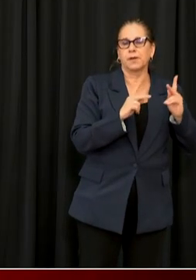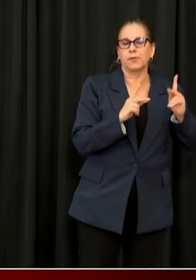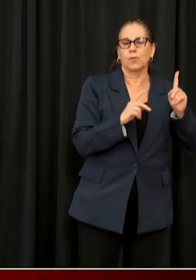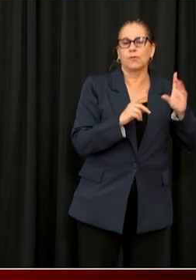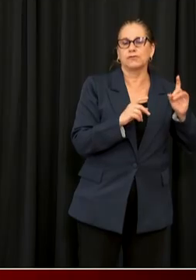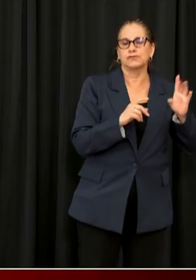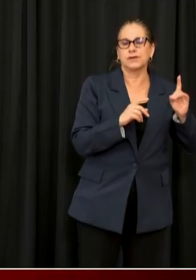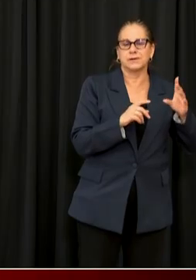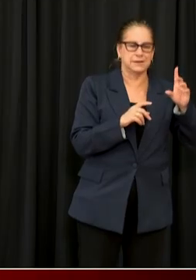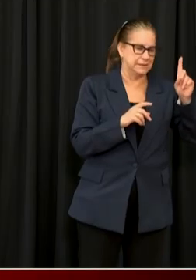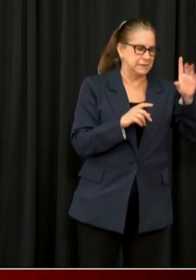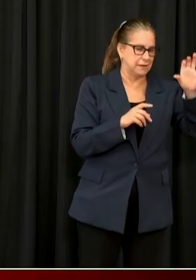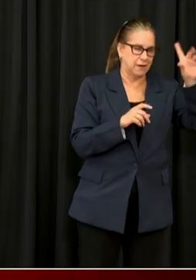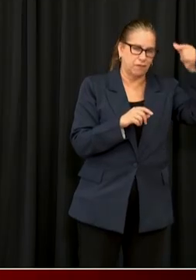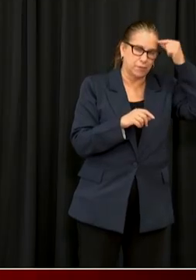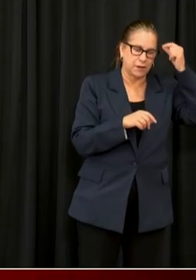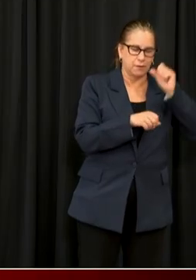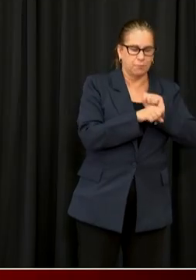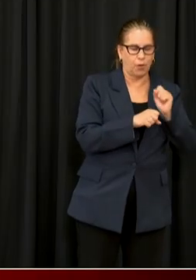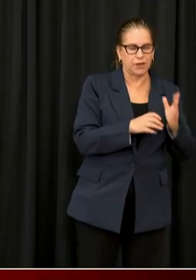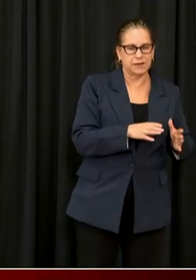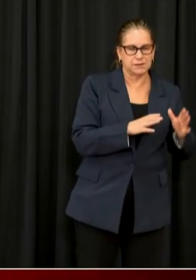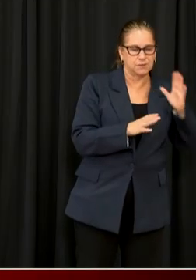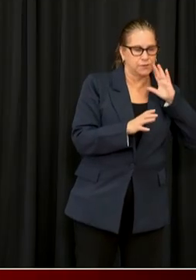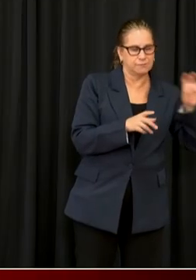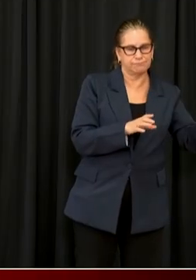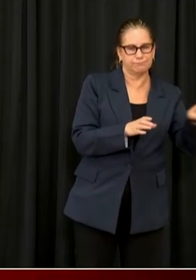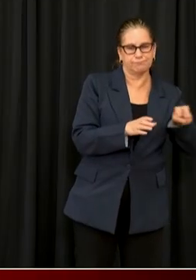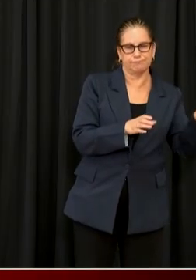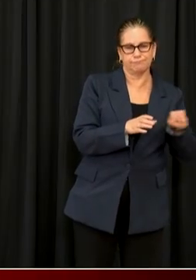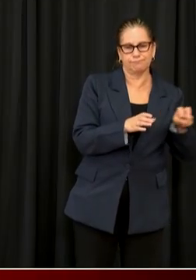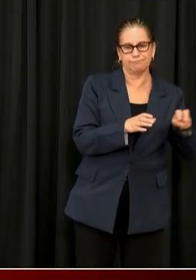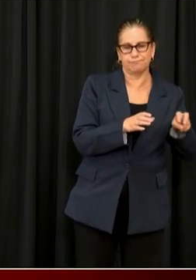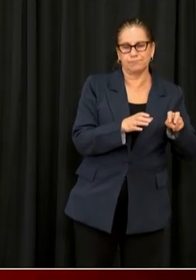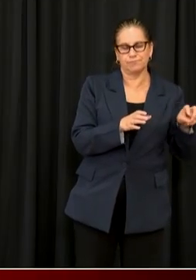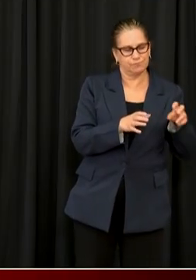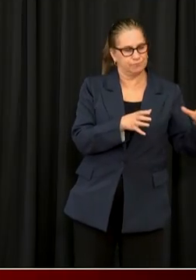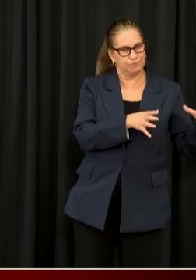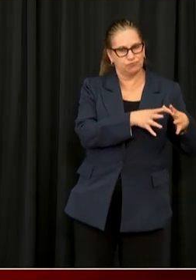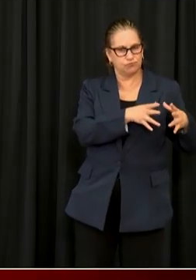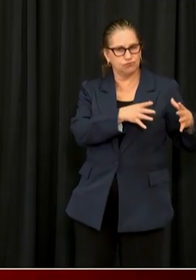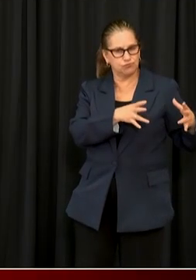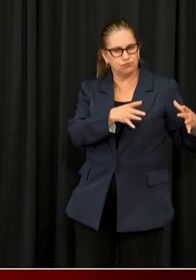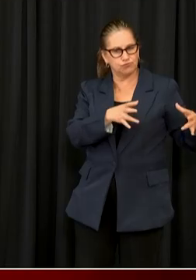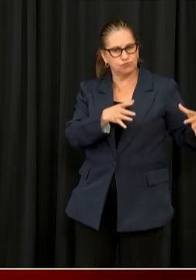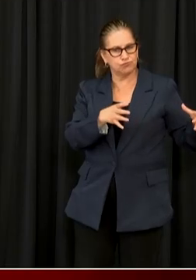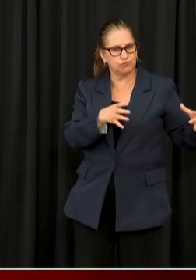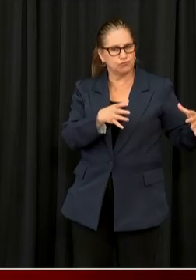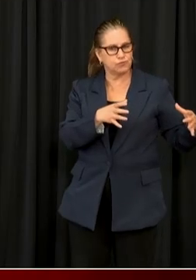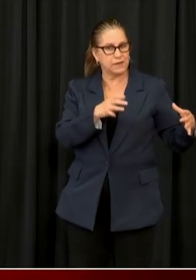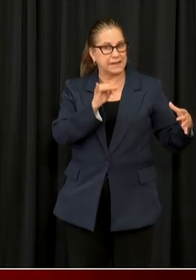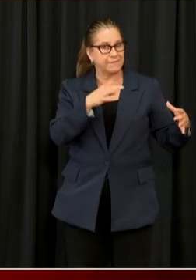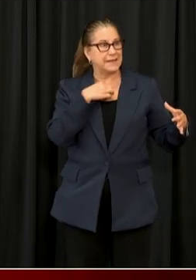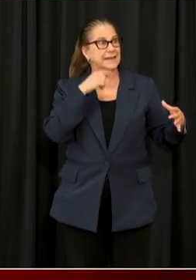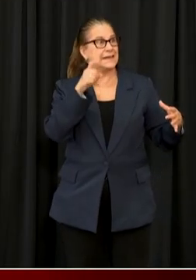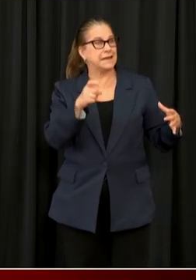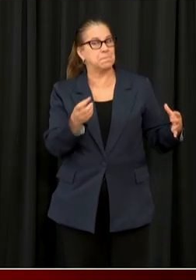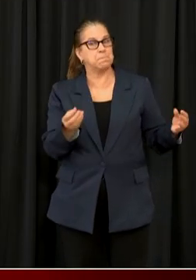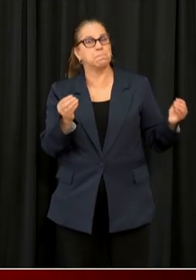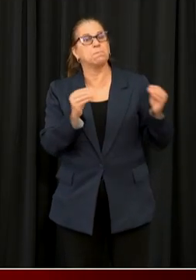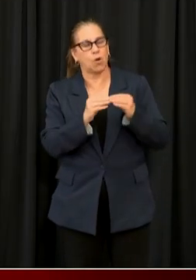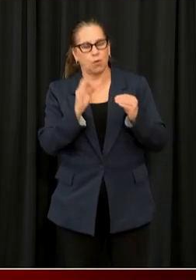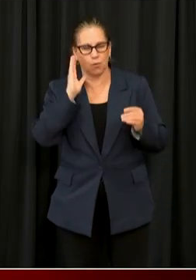if our experience with the virus suggests that we need even more people, we can hire more people. And the number is